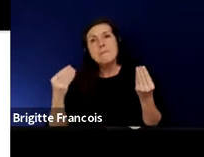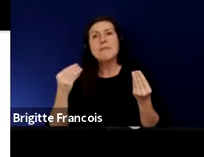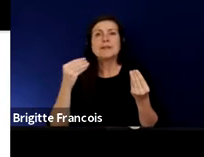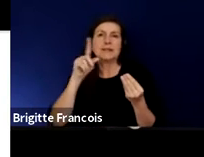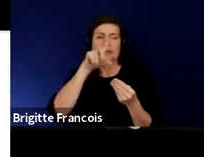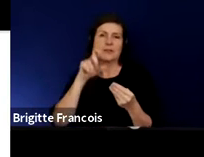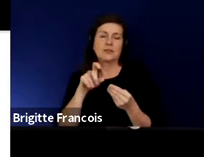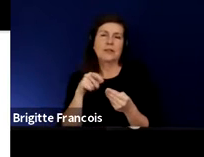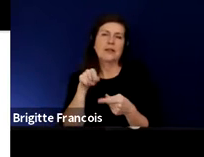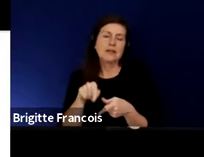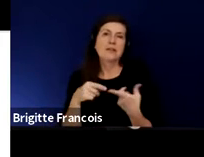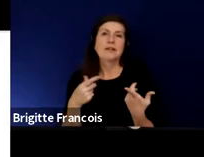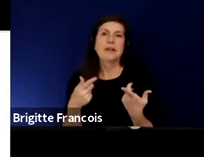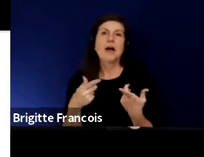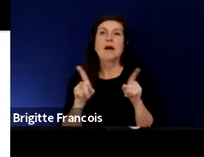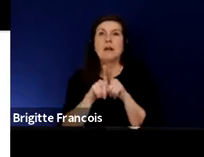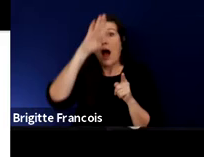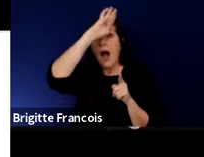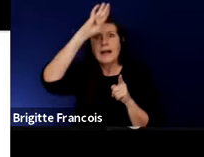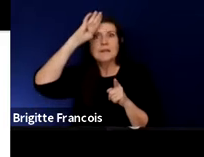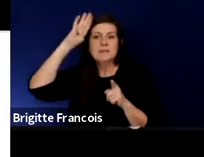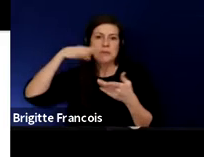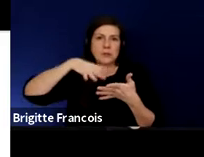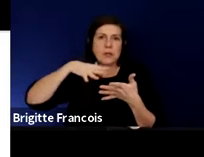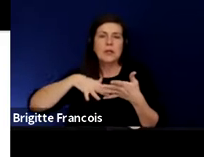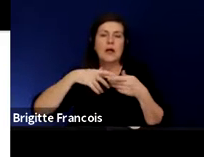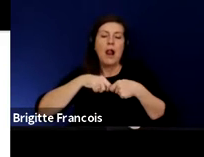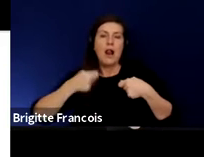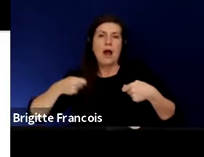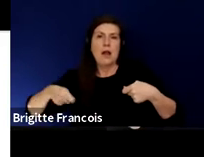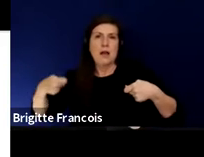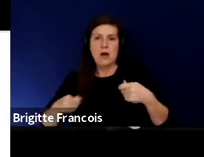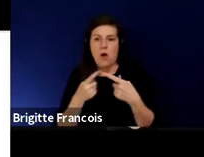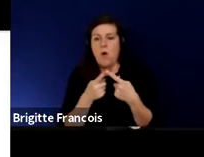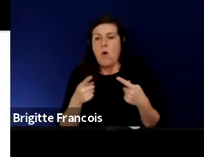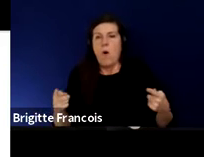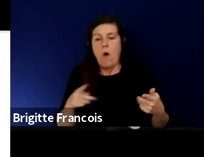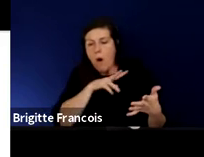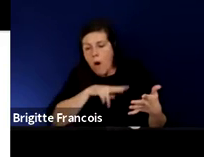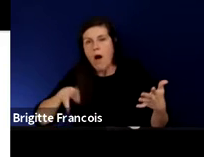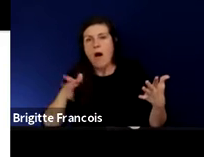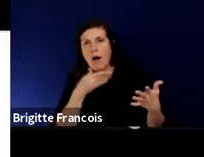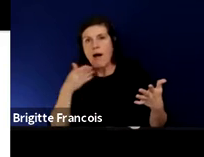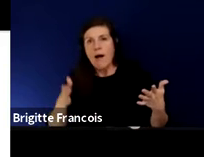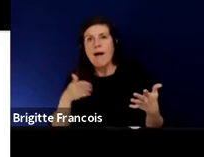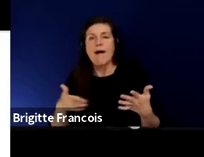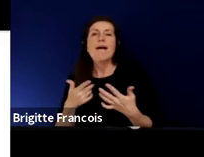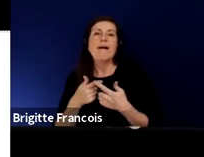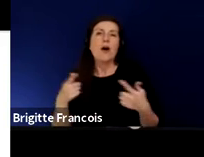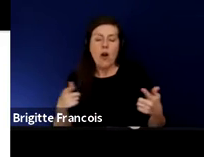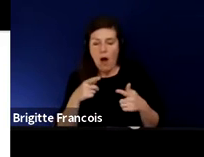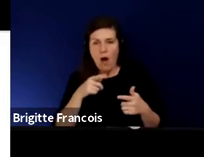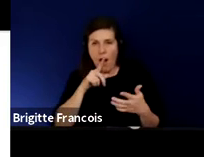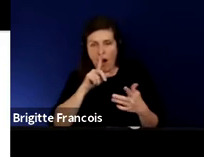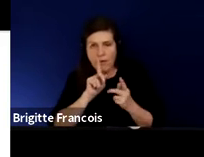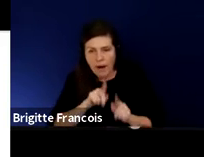study. It was much longer, so it's hard to get people to really fill out all the parts. We asked how